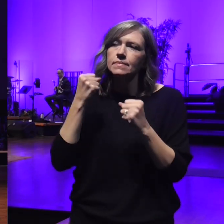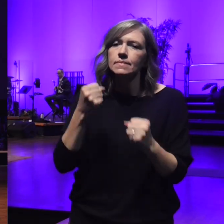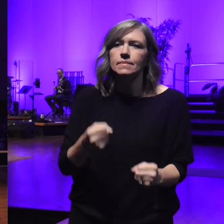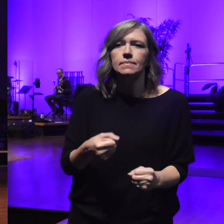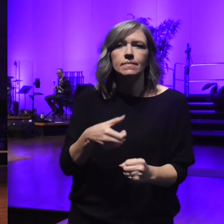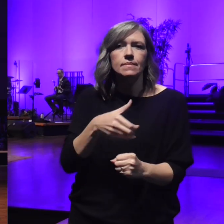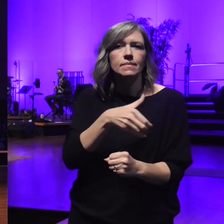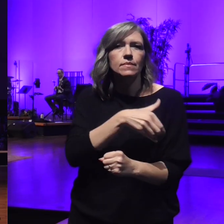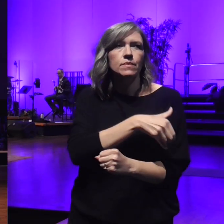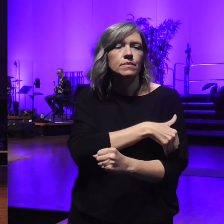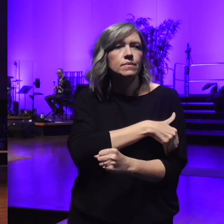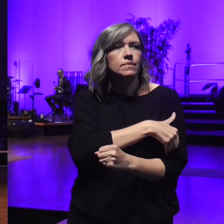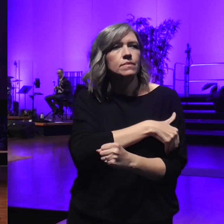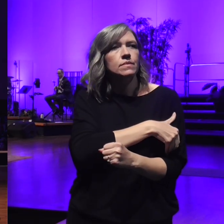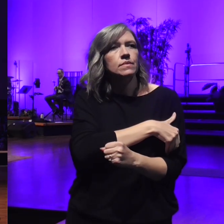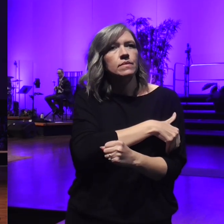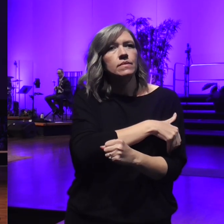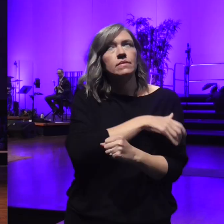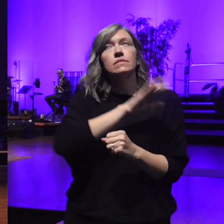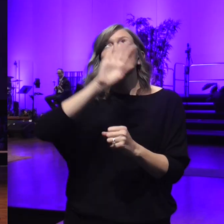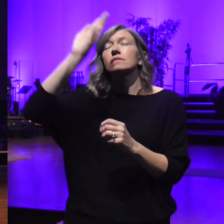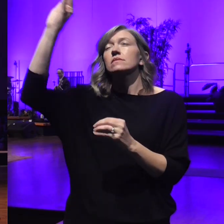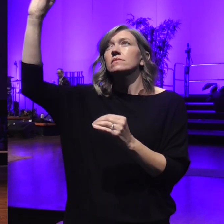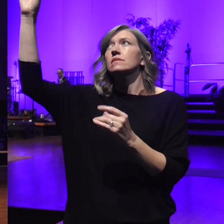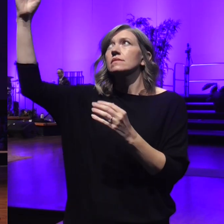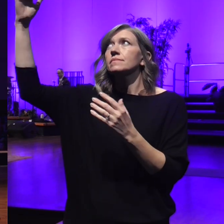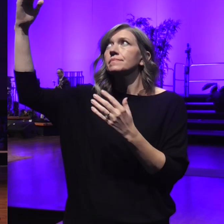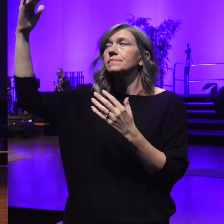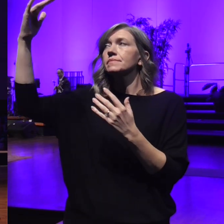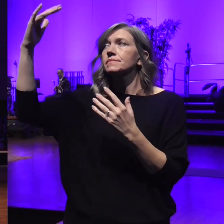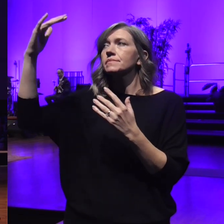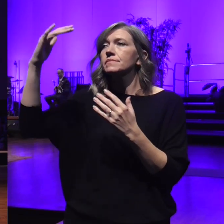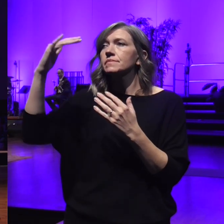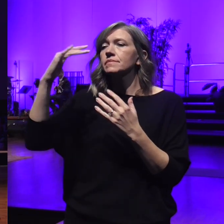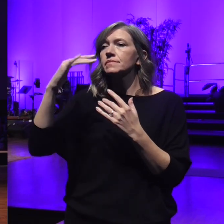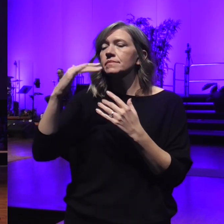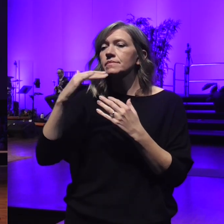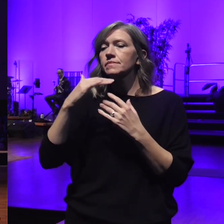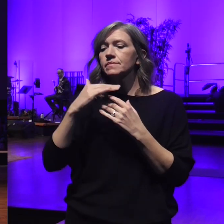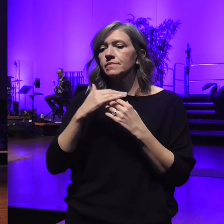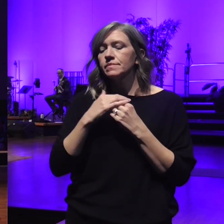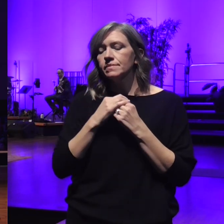the mighty power and the